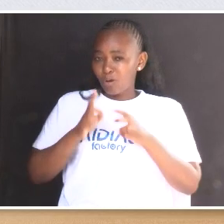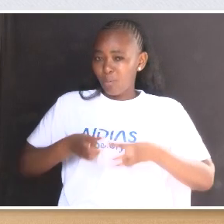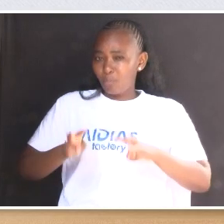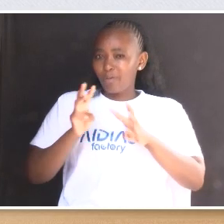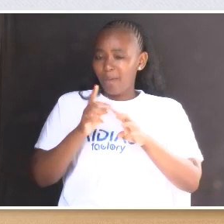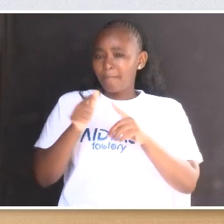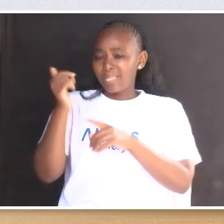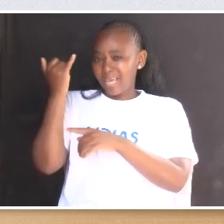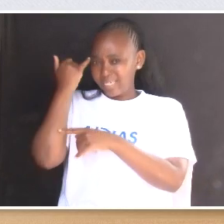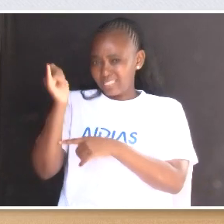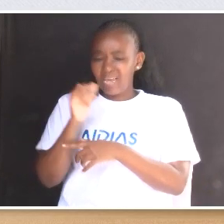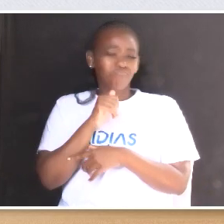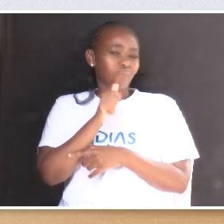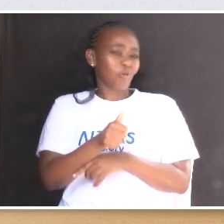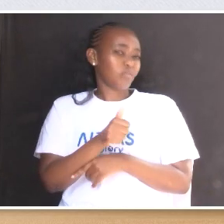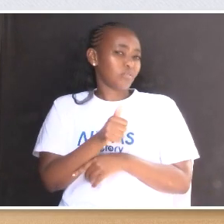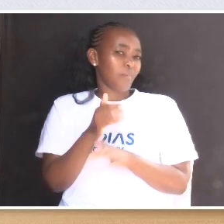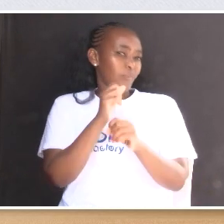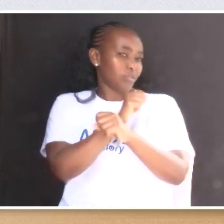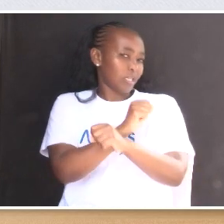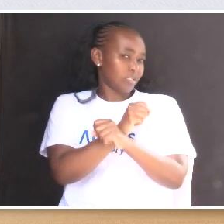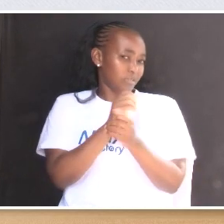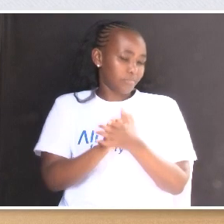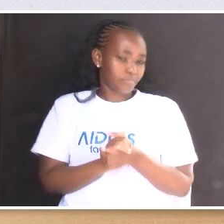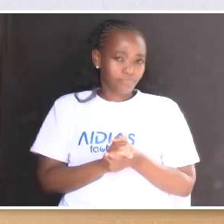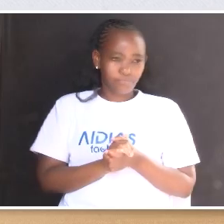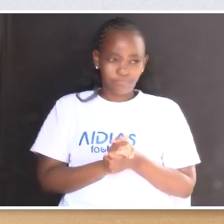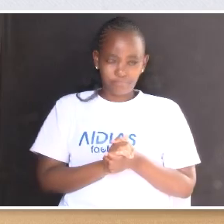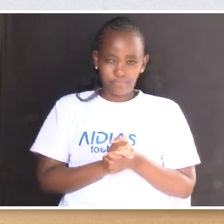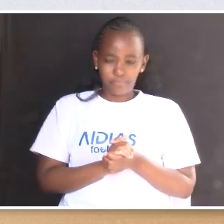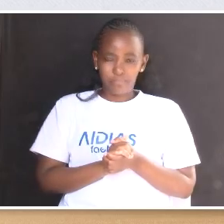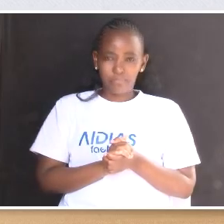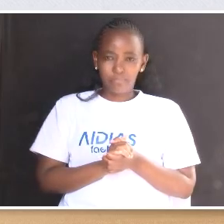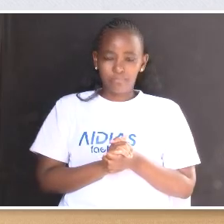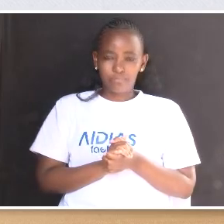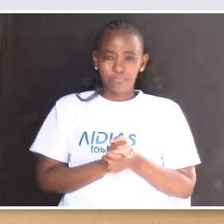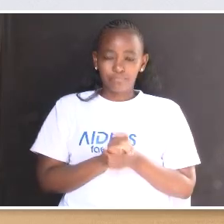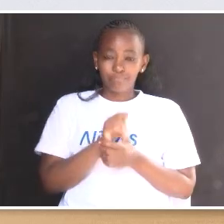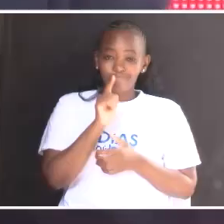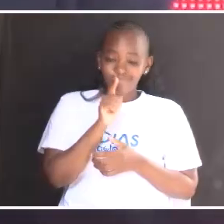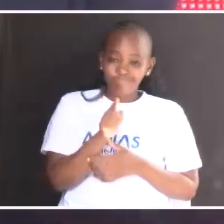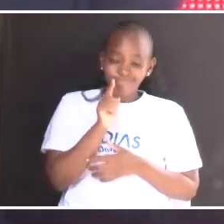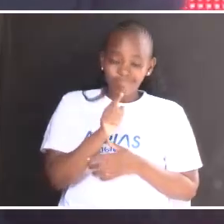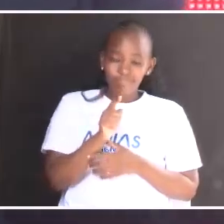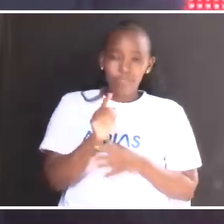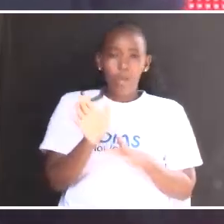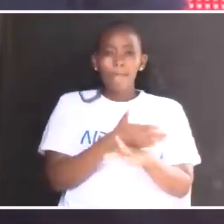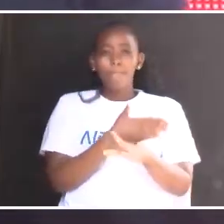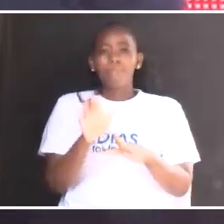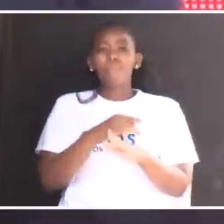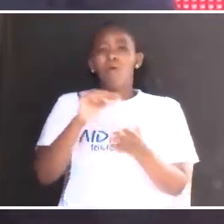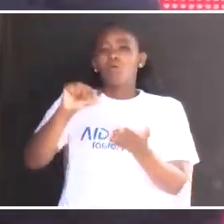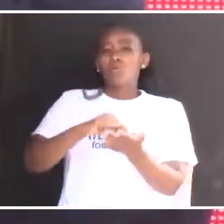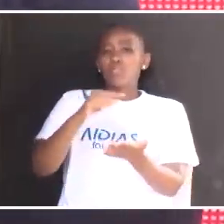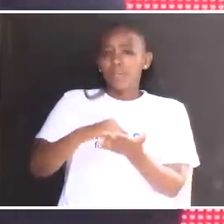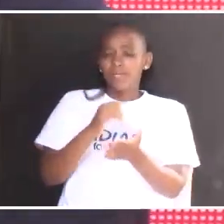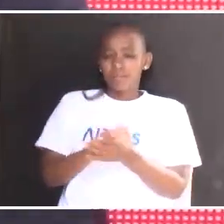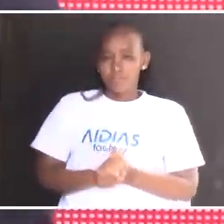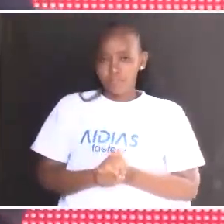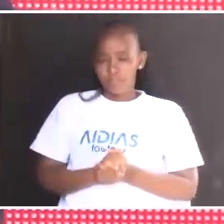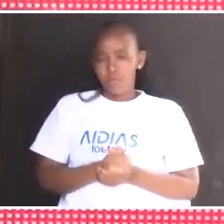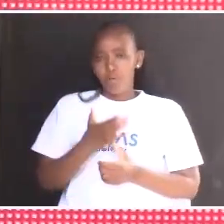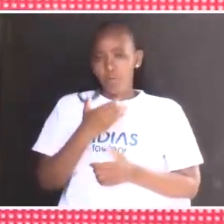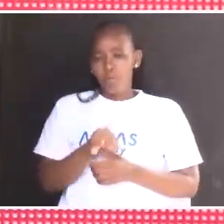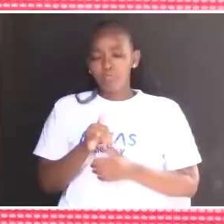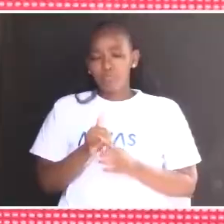your idea is not protected. Again, wewe ni musician wa gospel,